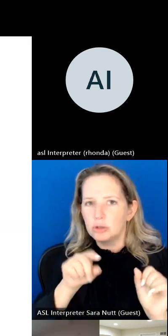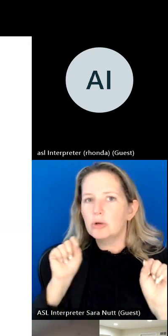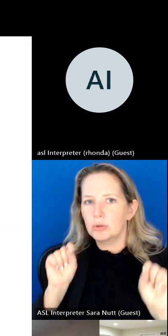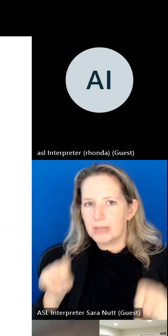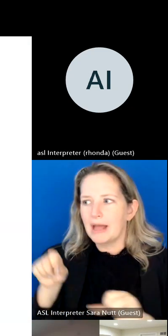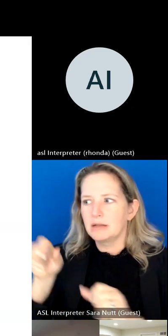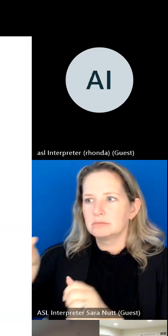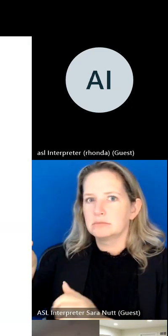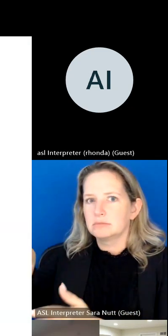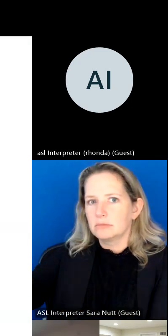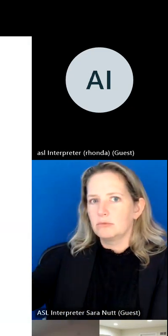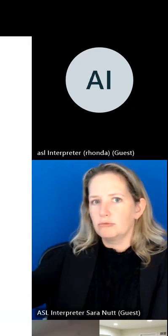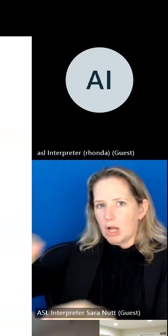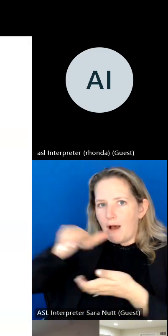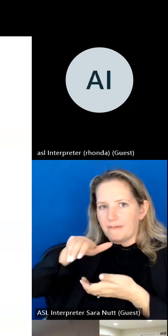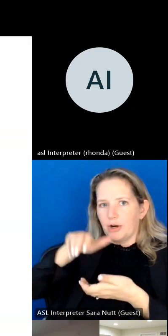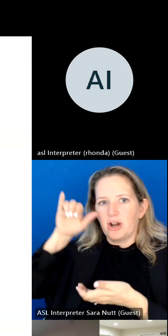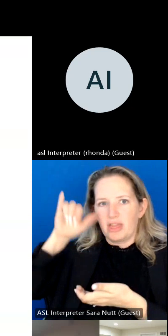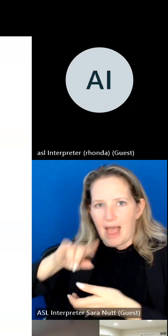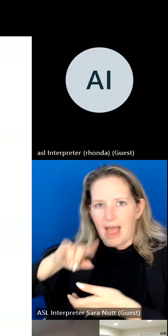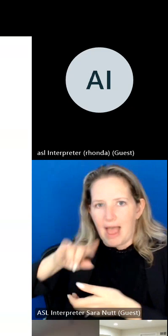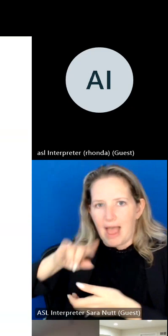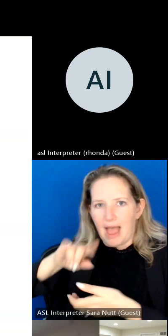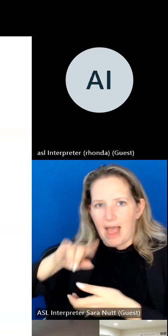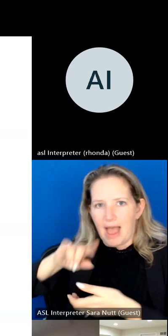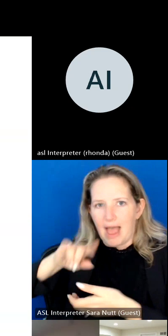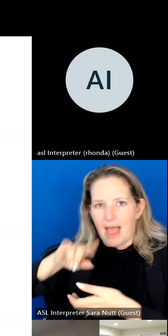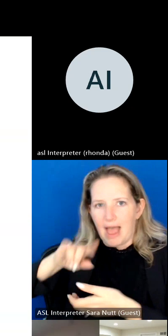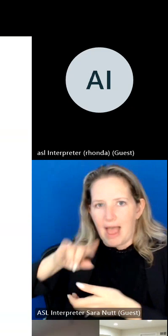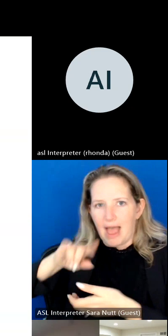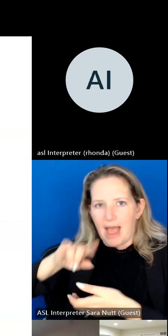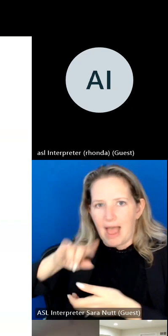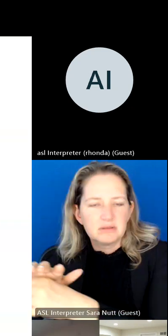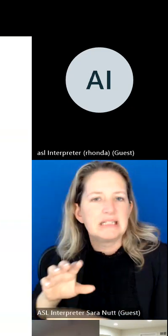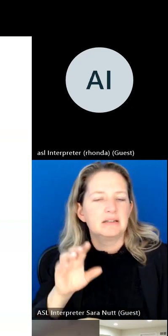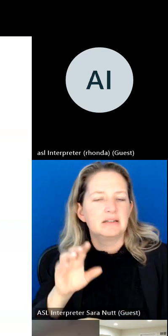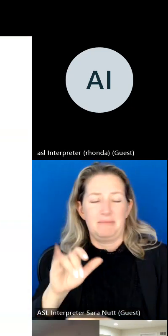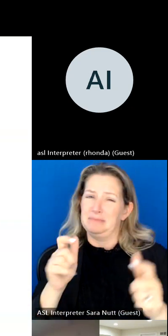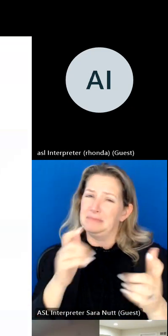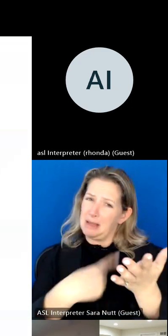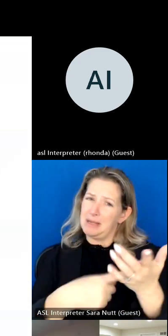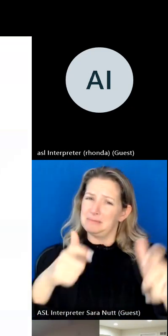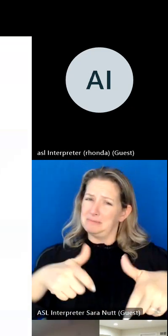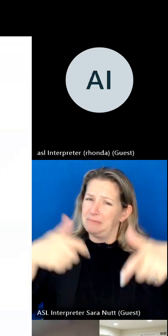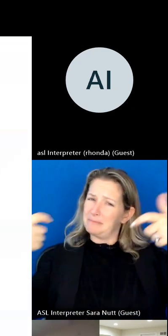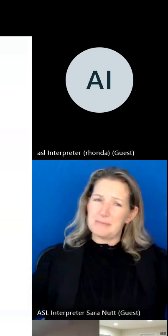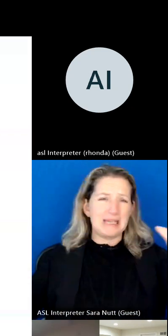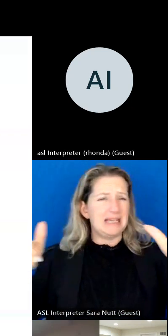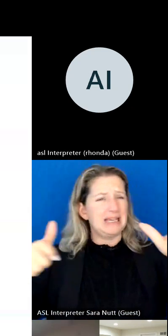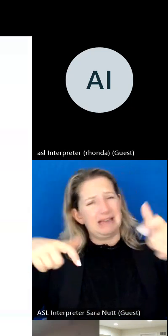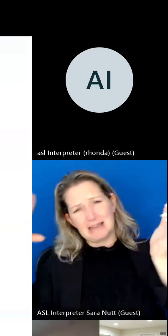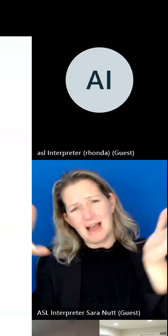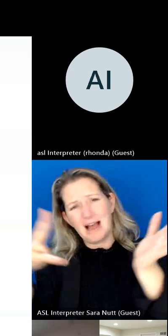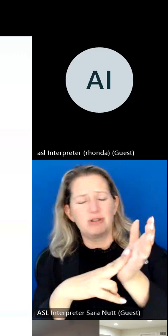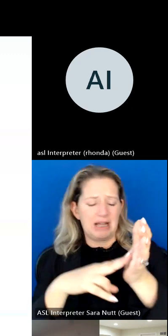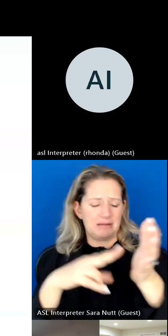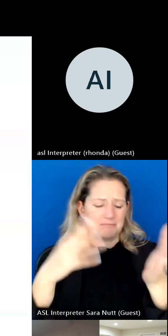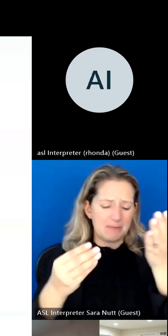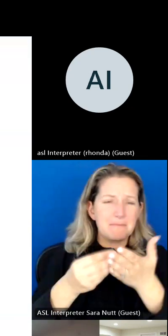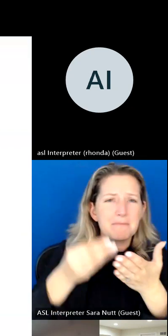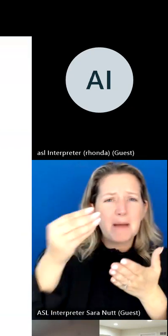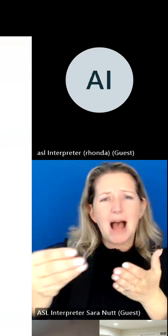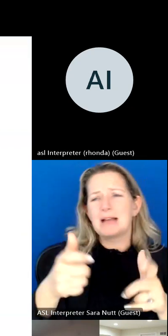money that Smith isn't going to invoice. And this happens with big, large contracts. Maybe, they're buying a big, giant